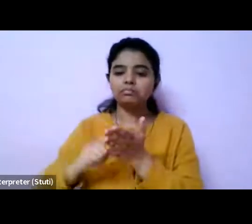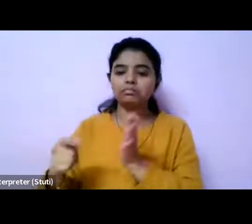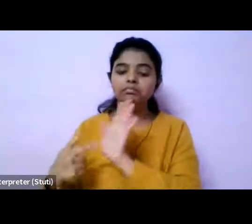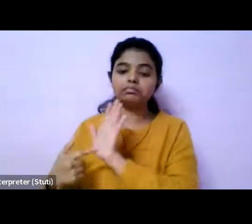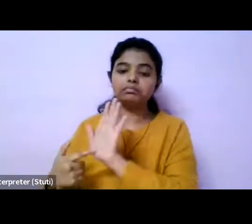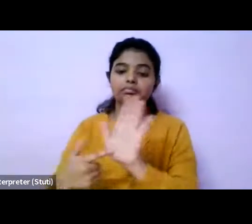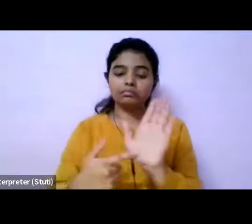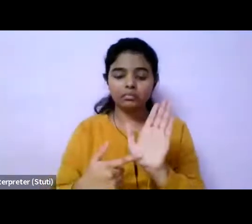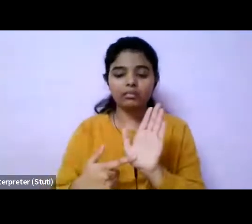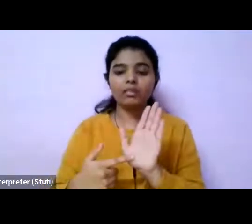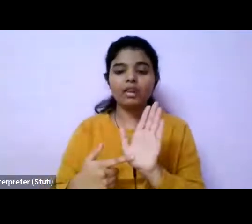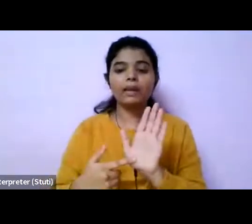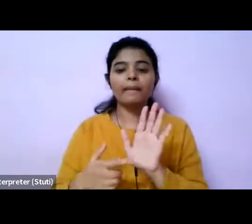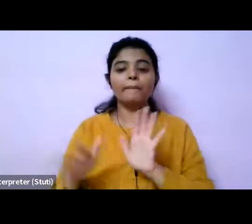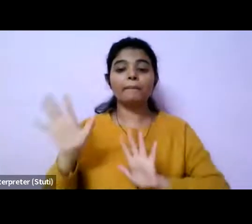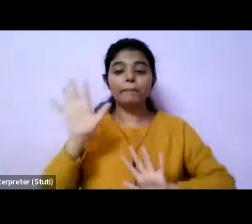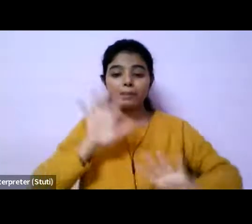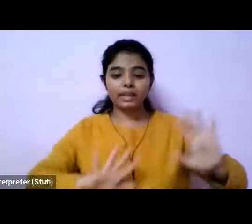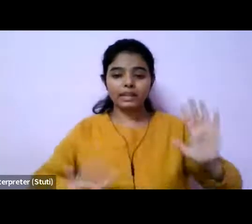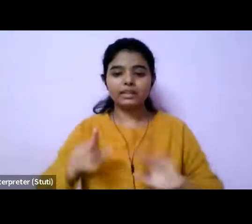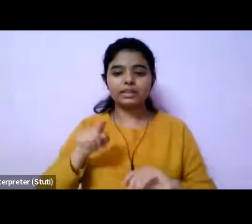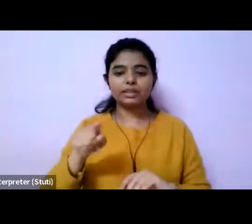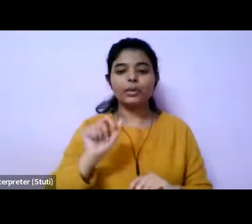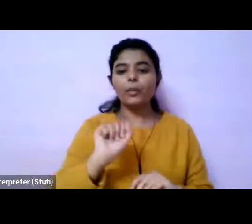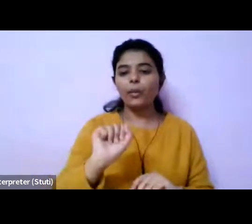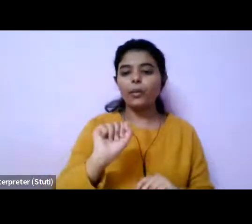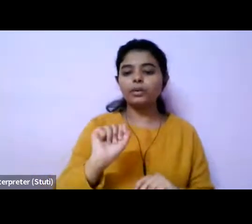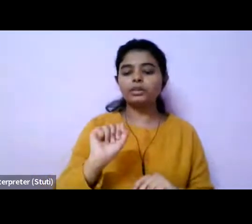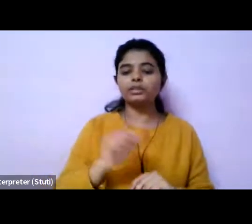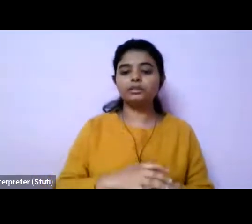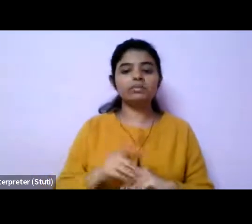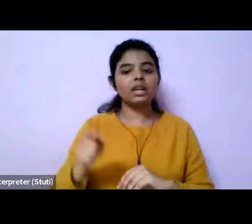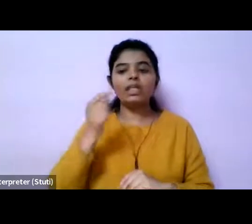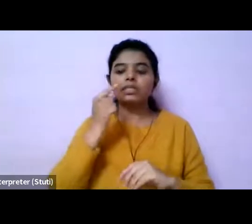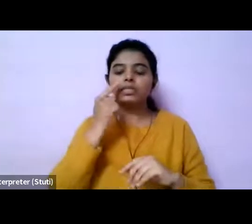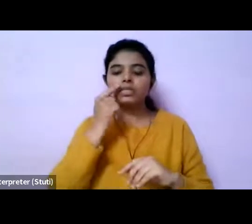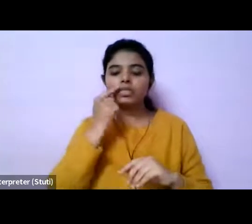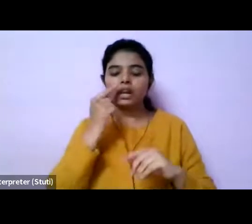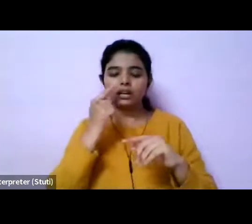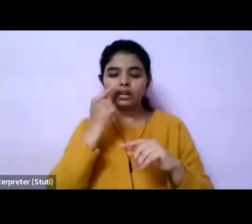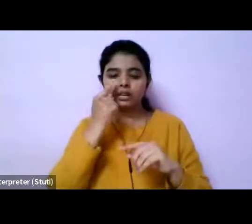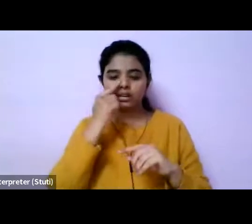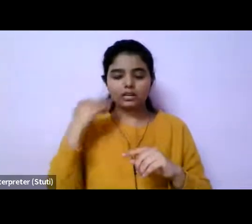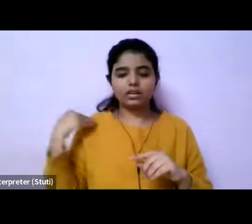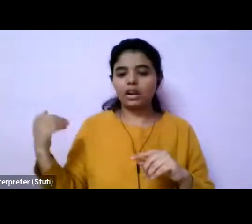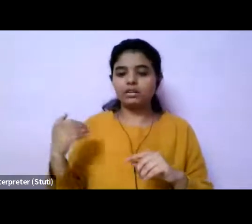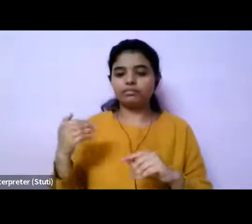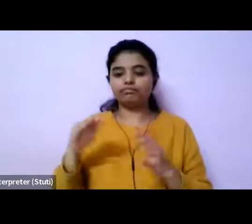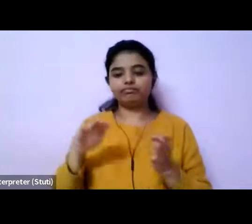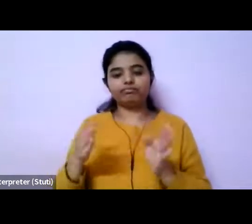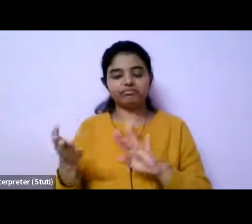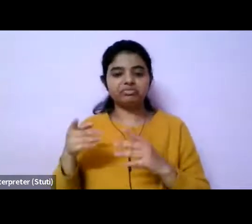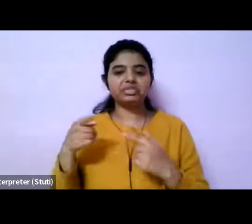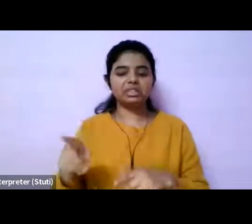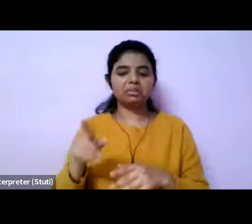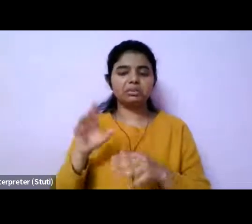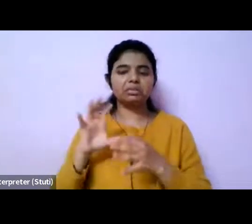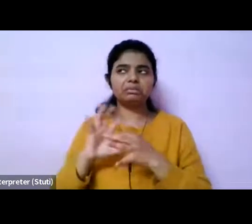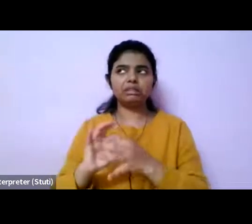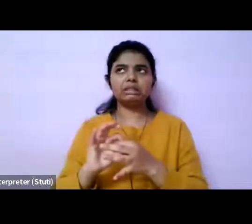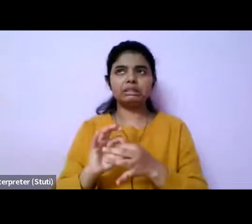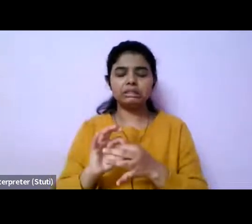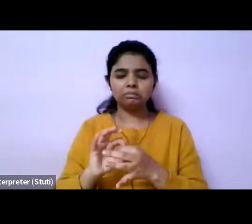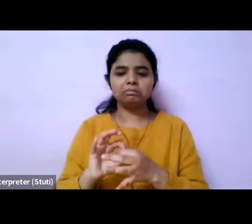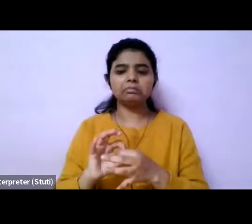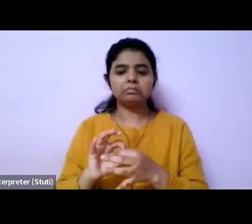autobiographical play on his deceased sister, Tara. His failure to proceed with a theatrical reconstruction of events